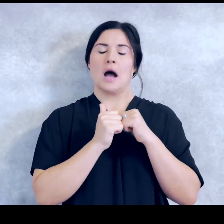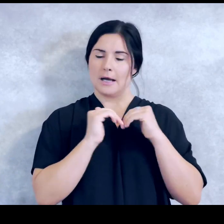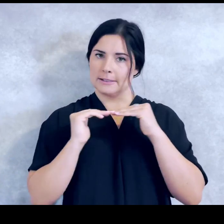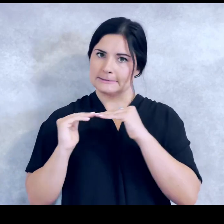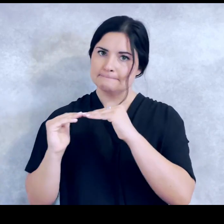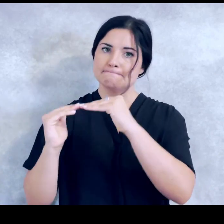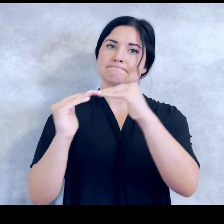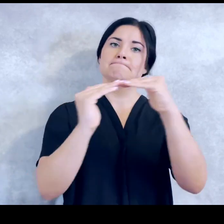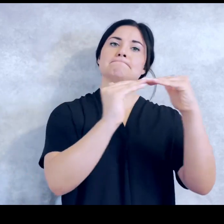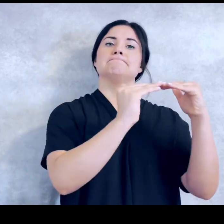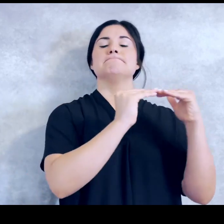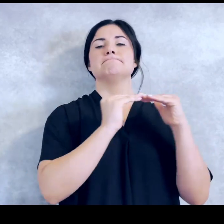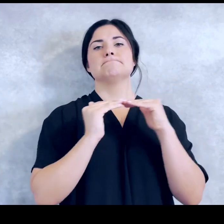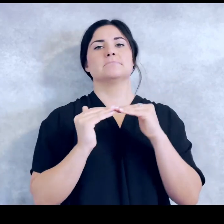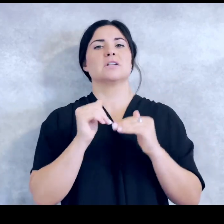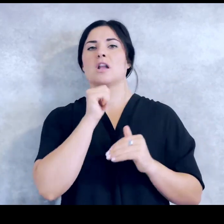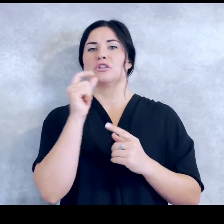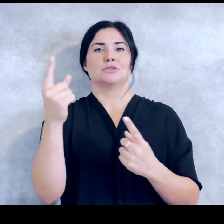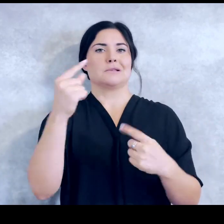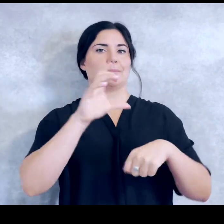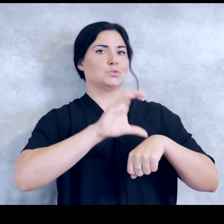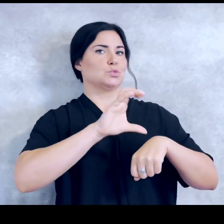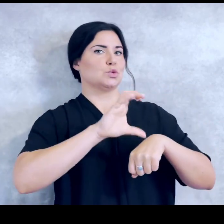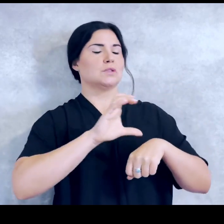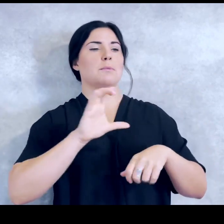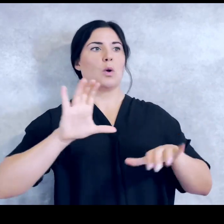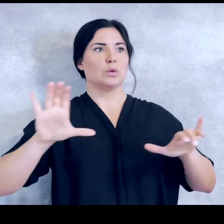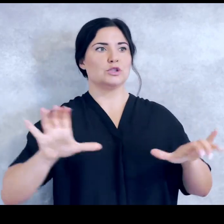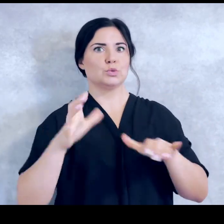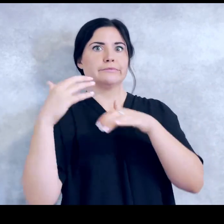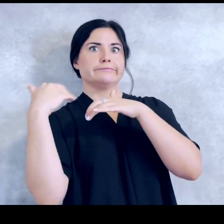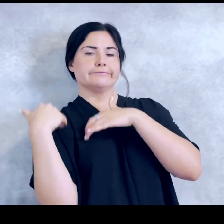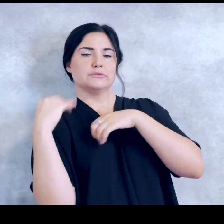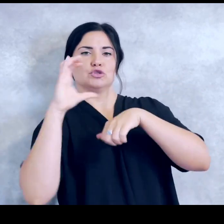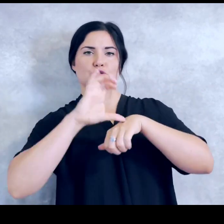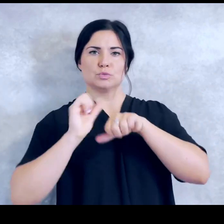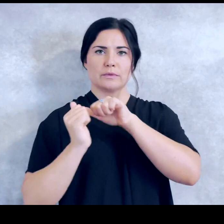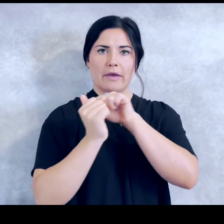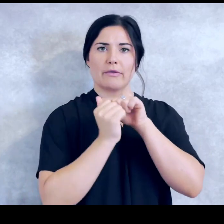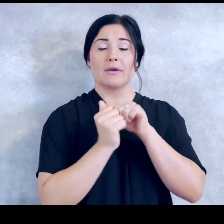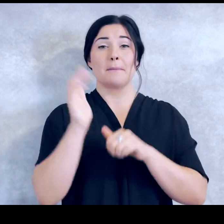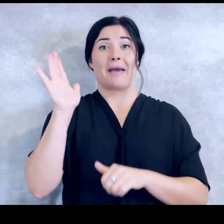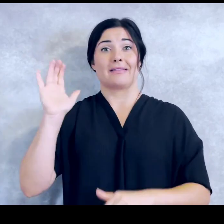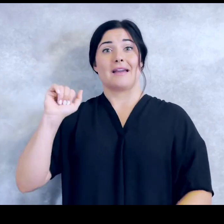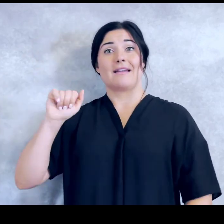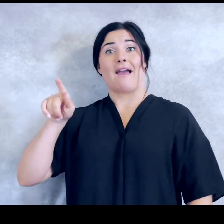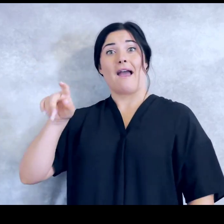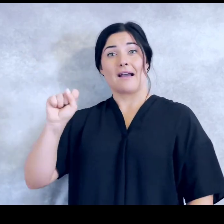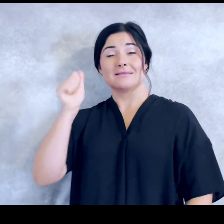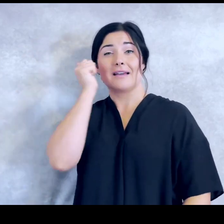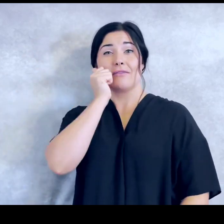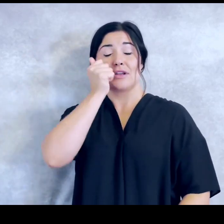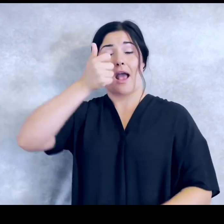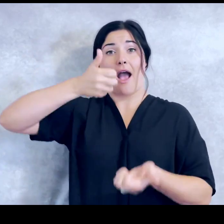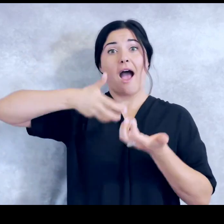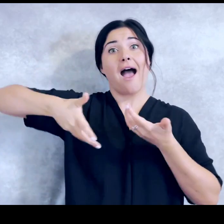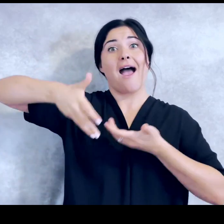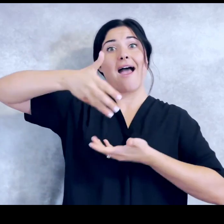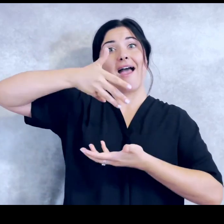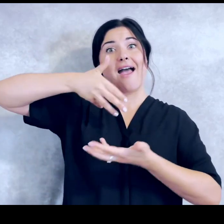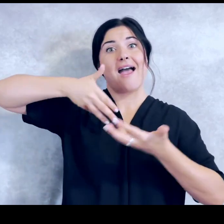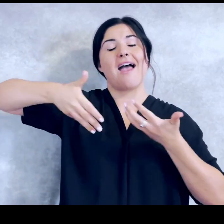But if it's all one or two people, then the rest of us are just doing church. But the church in Acts was united together, and every